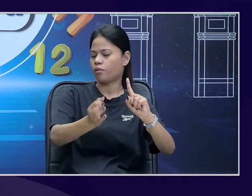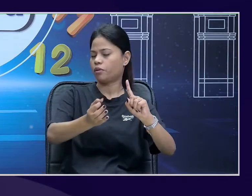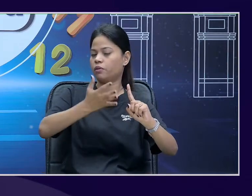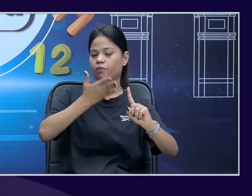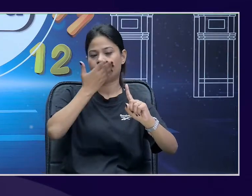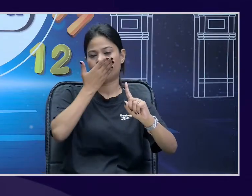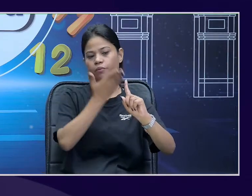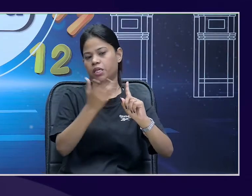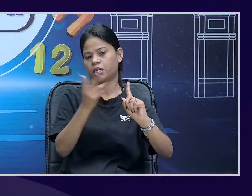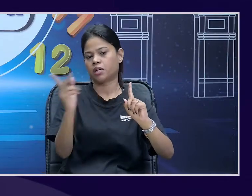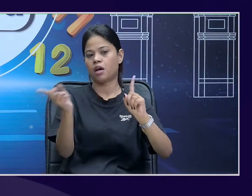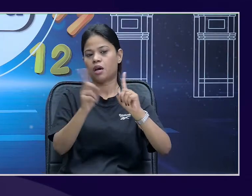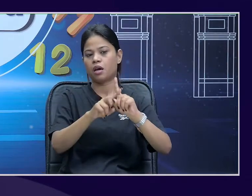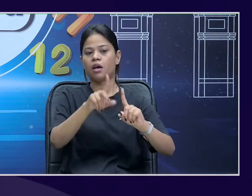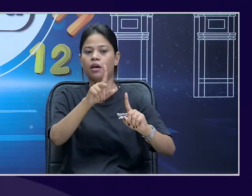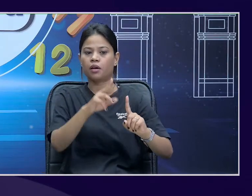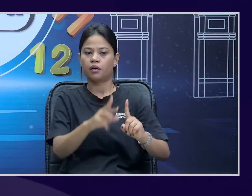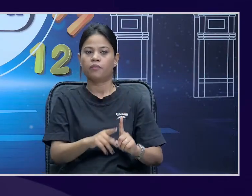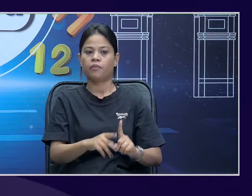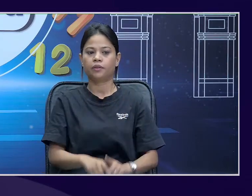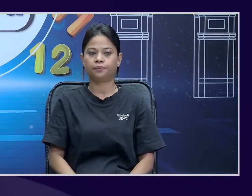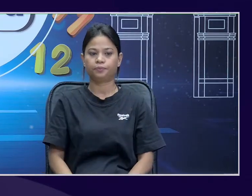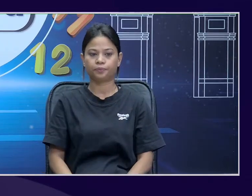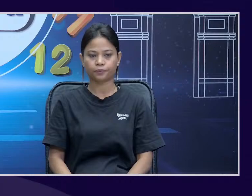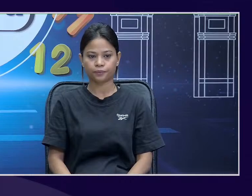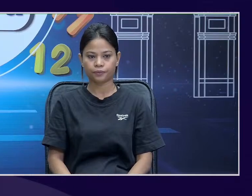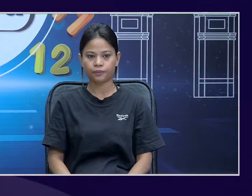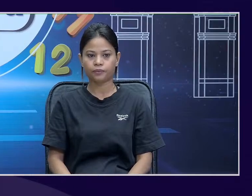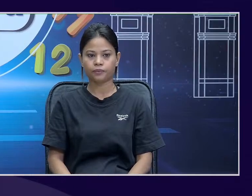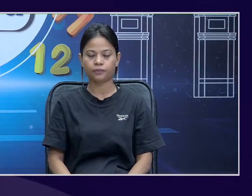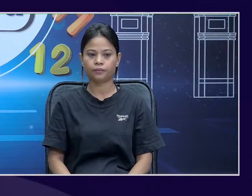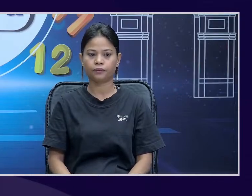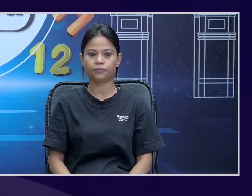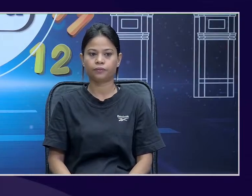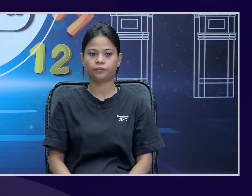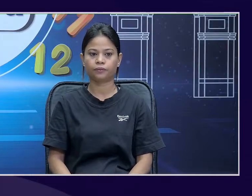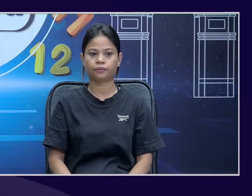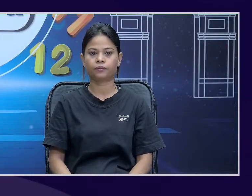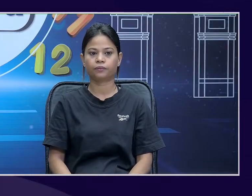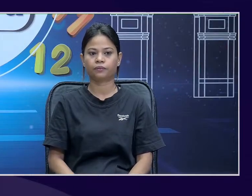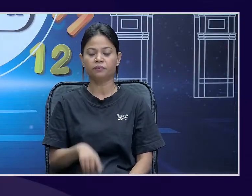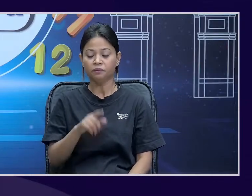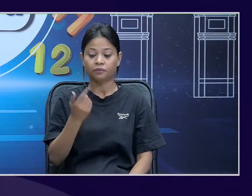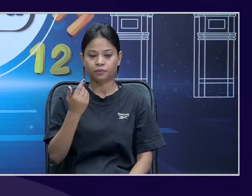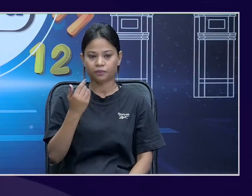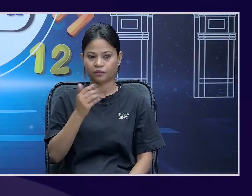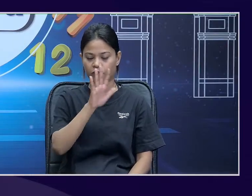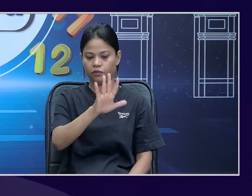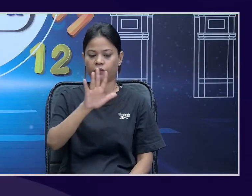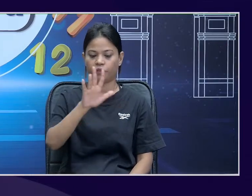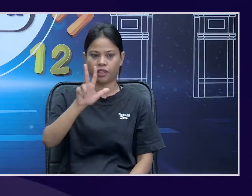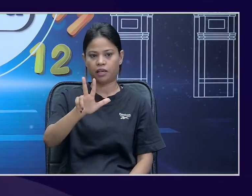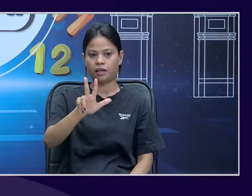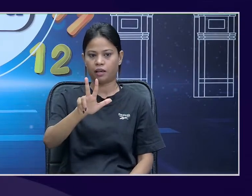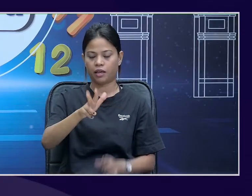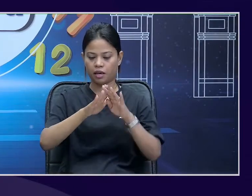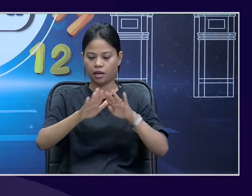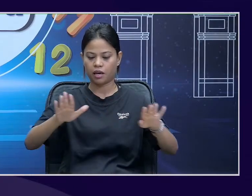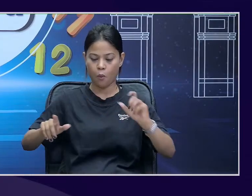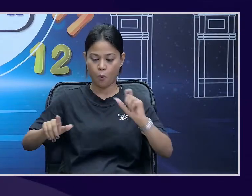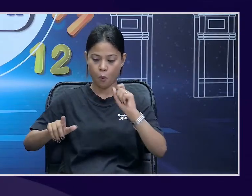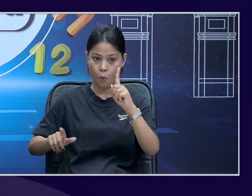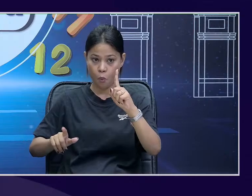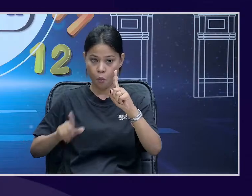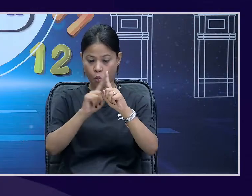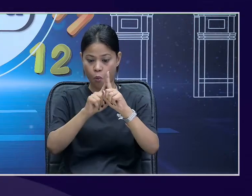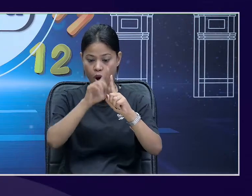when I read, the research says that 1 in 58 children are born to have children